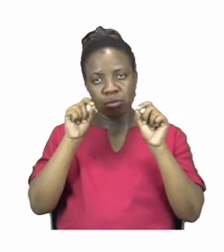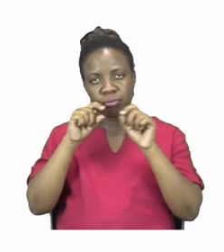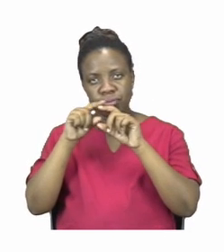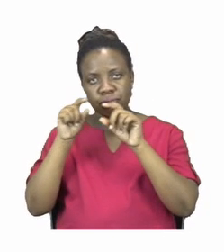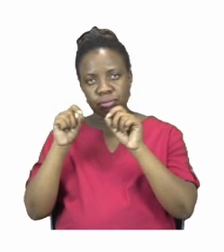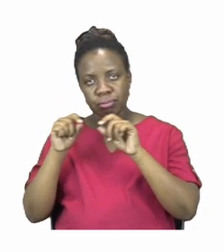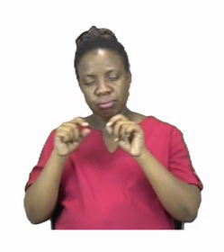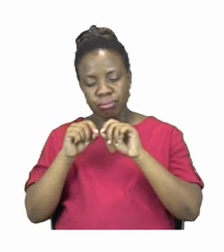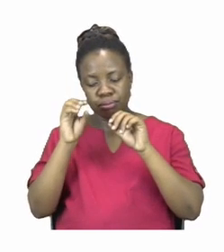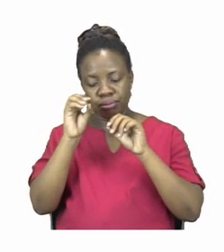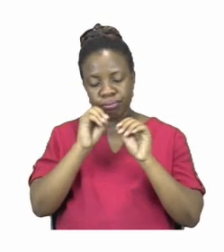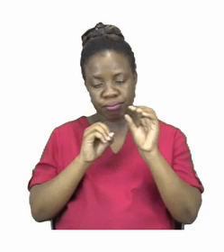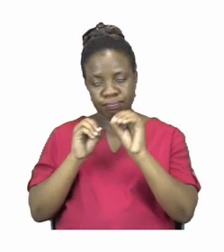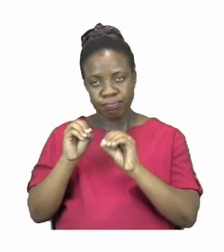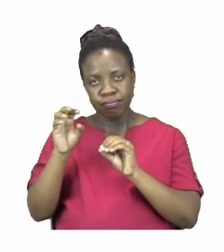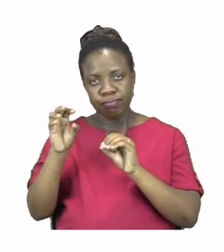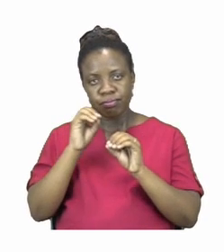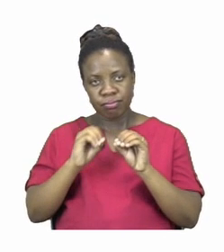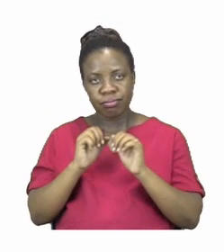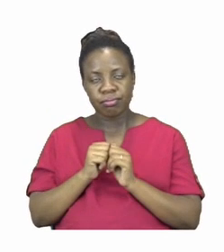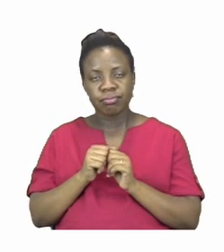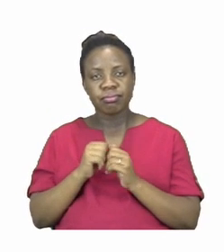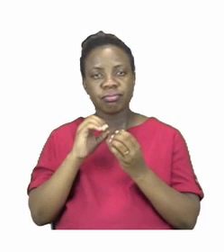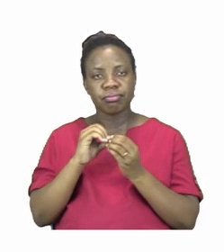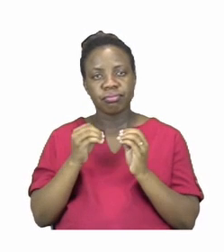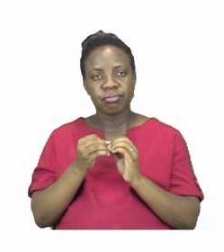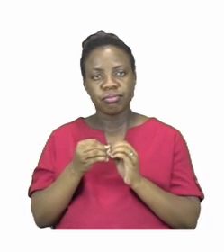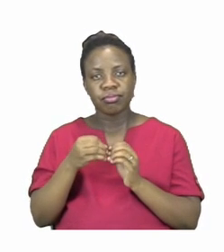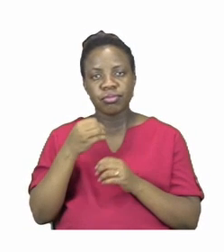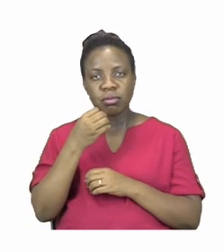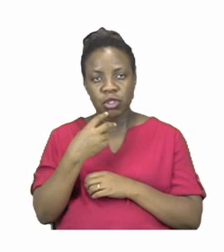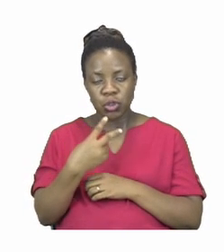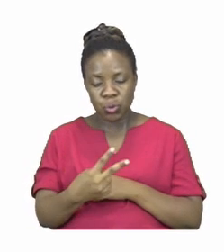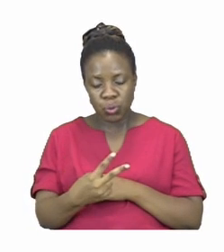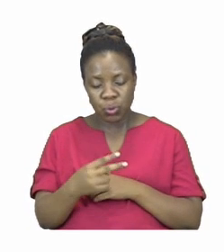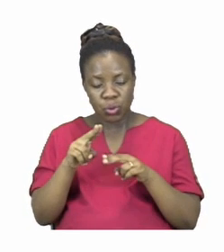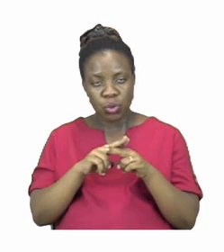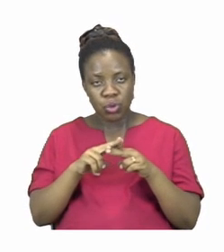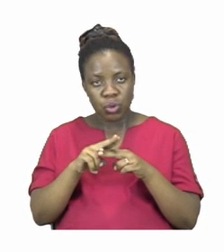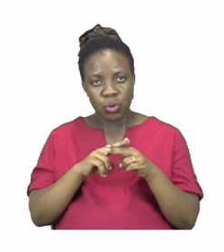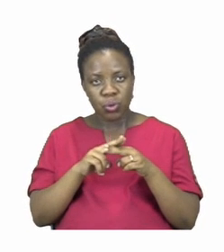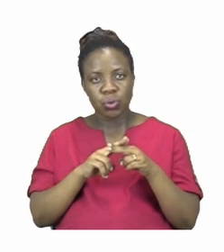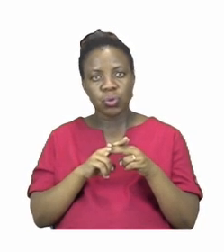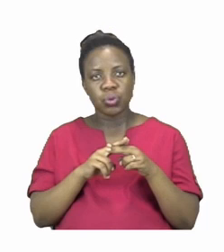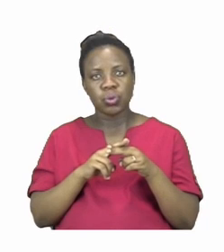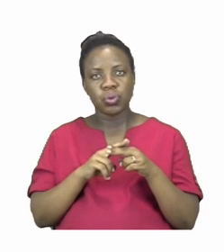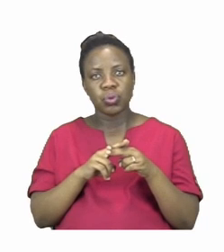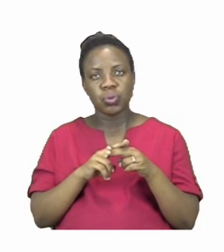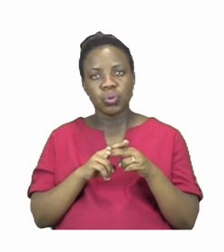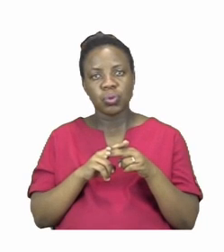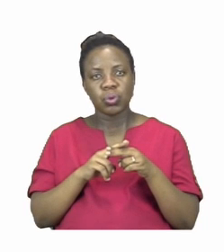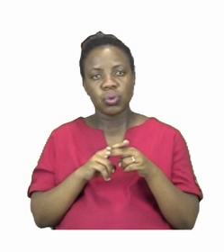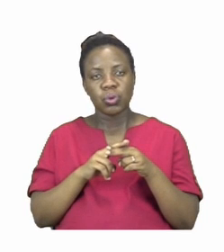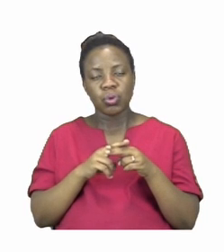words. There is something I want you to remember though, that every time we use a question word, it always